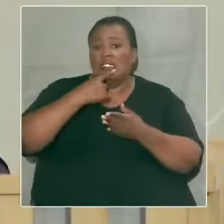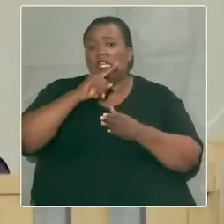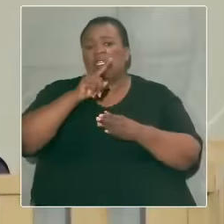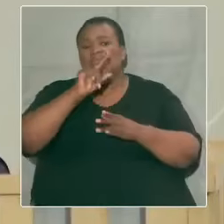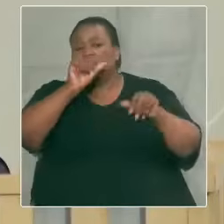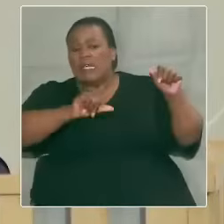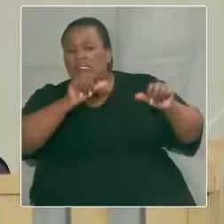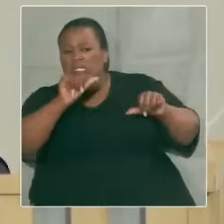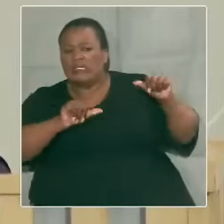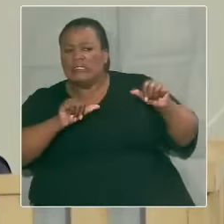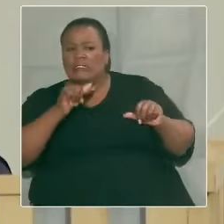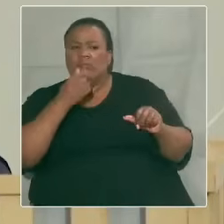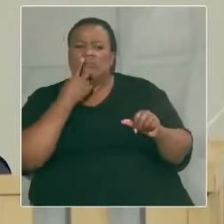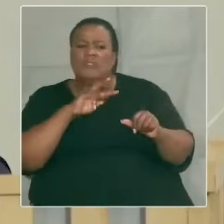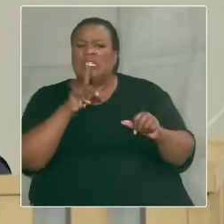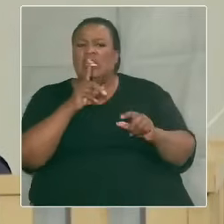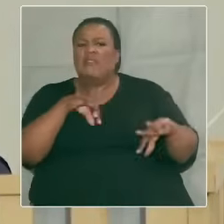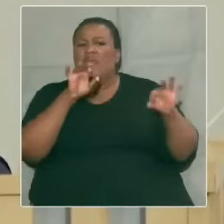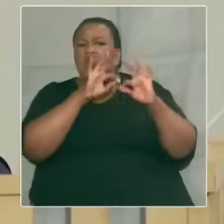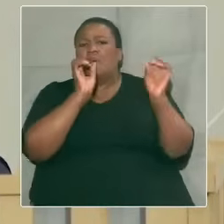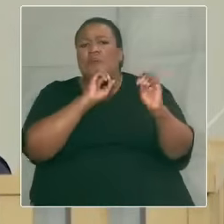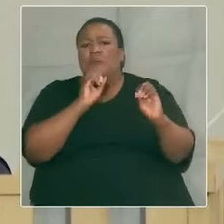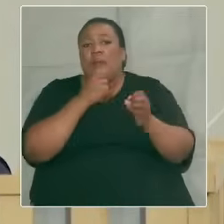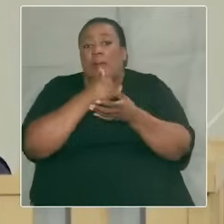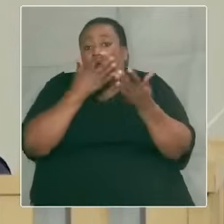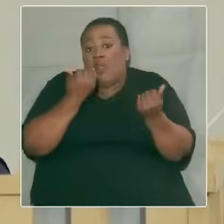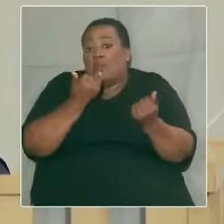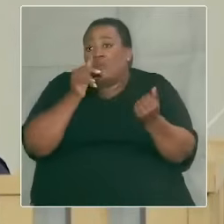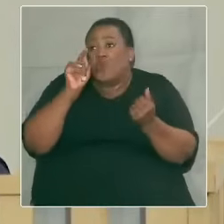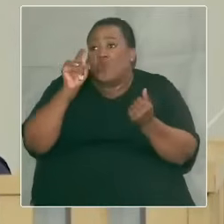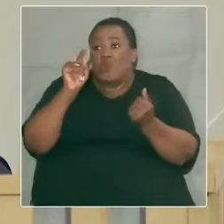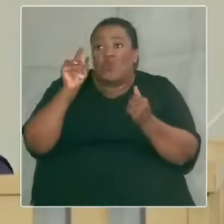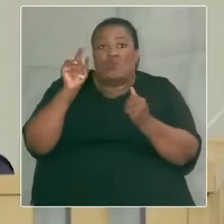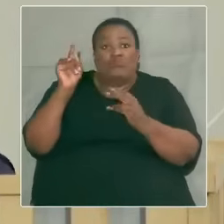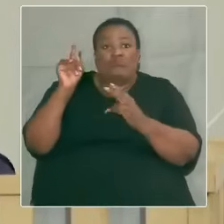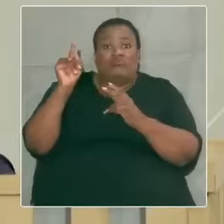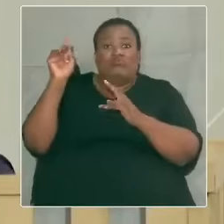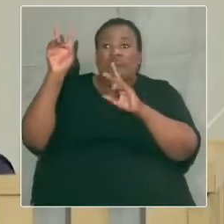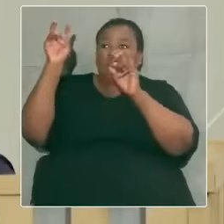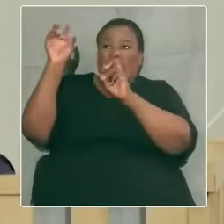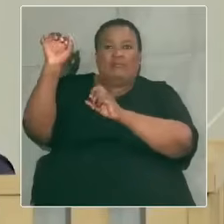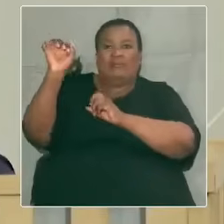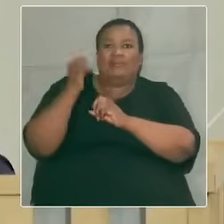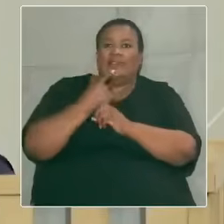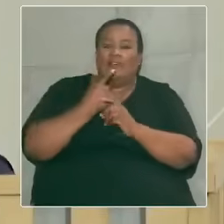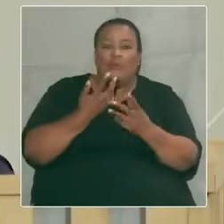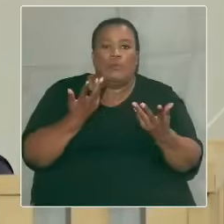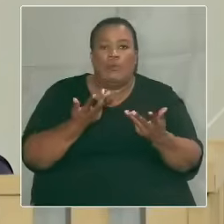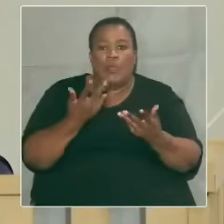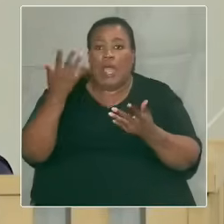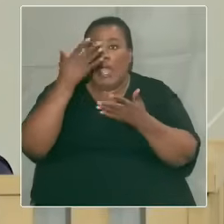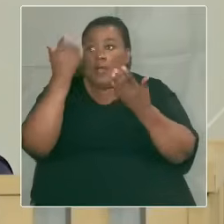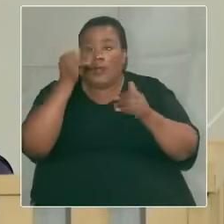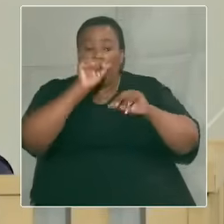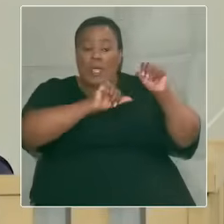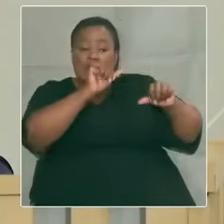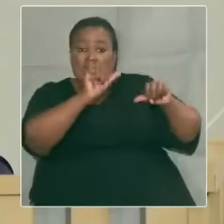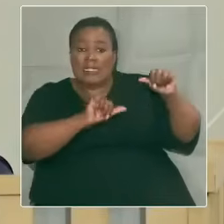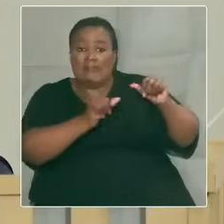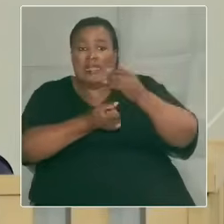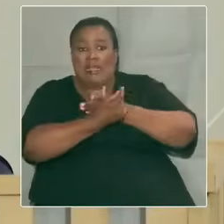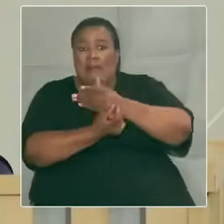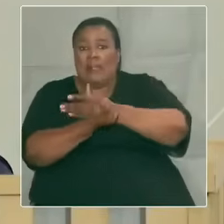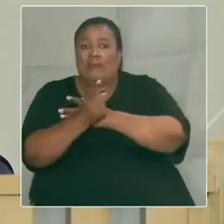was no value, I don't know what that statement is come from. I don't know the assessment, when, where was it